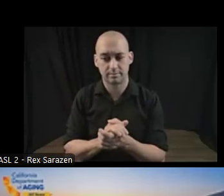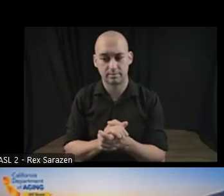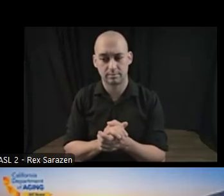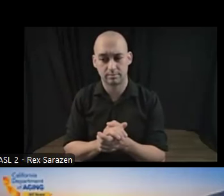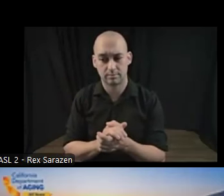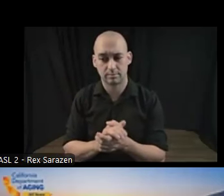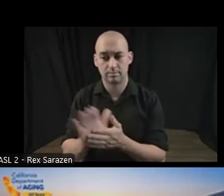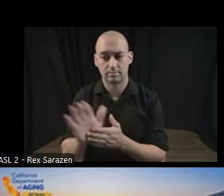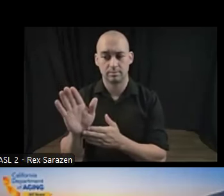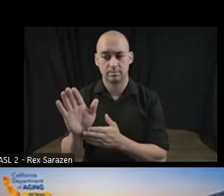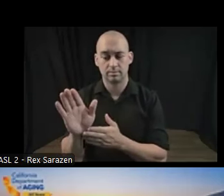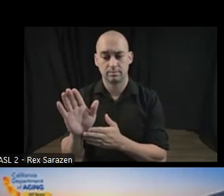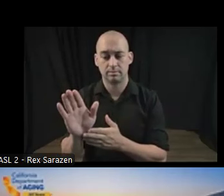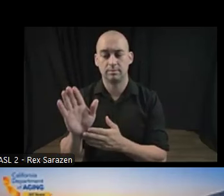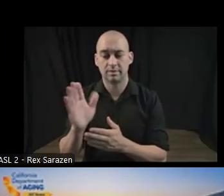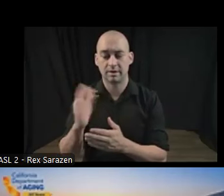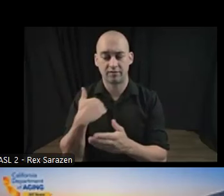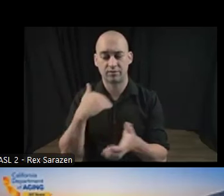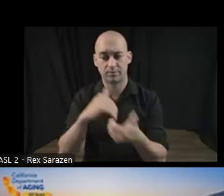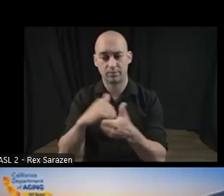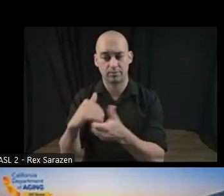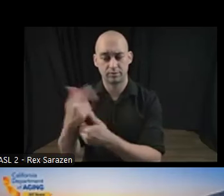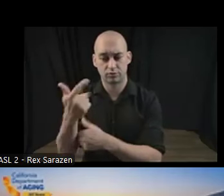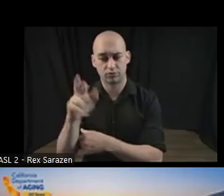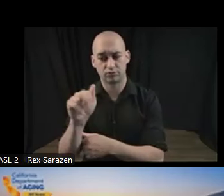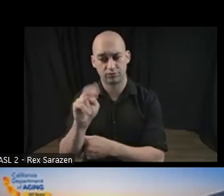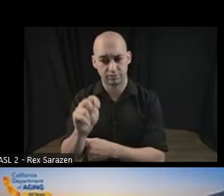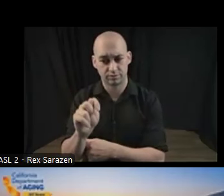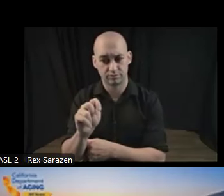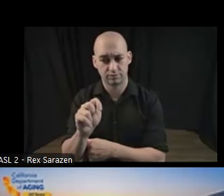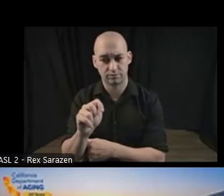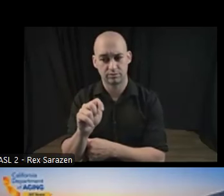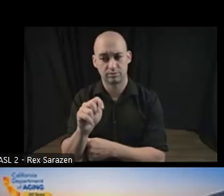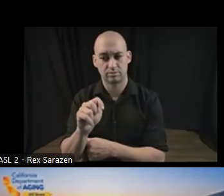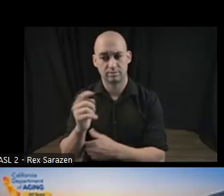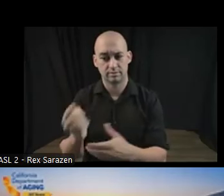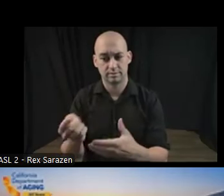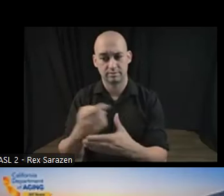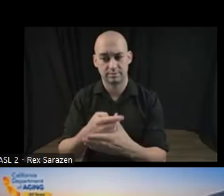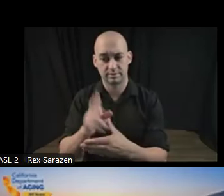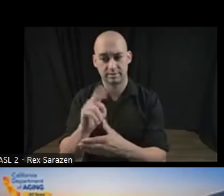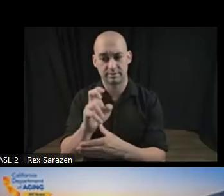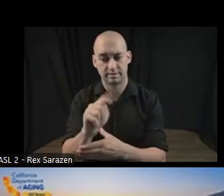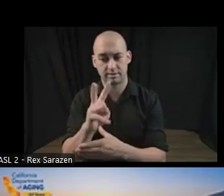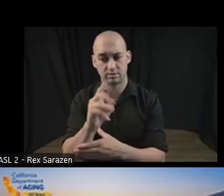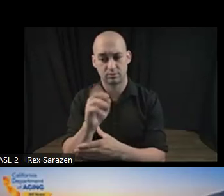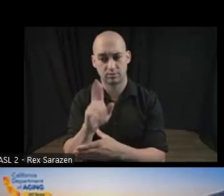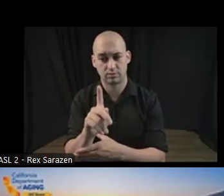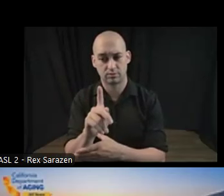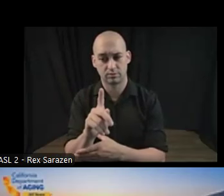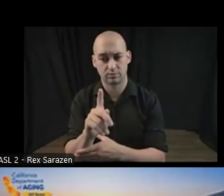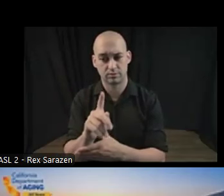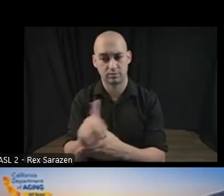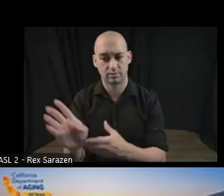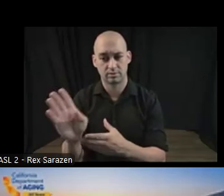have a partnering grant, which is the Bridging and Disability Network grant. With that,